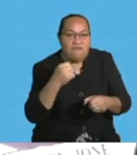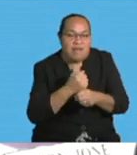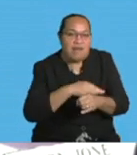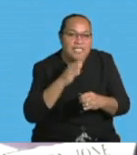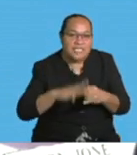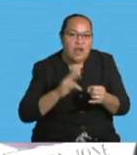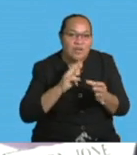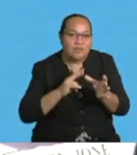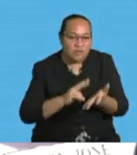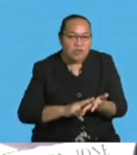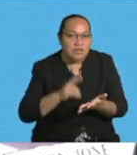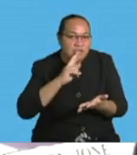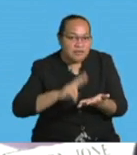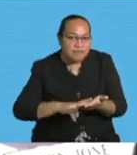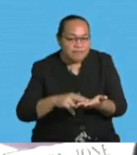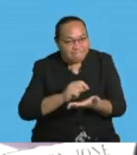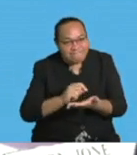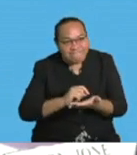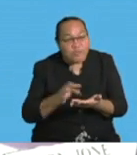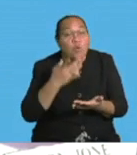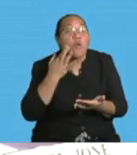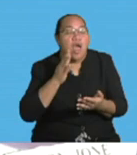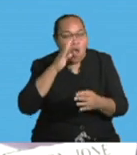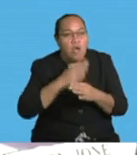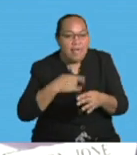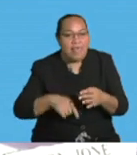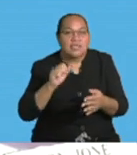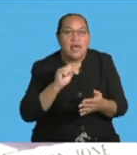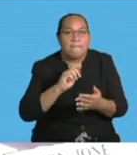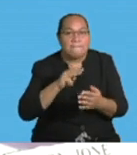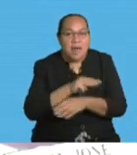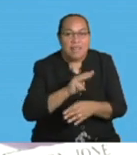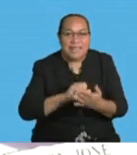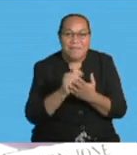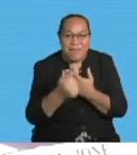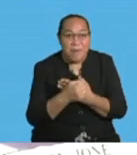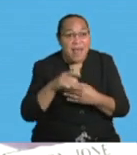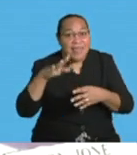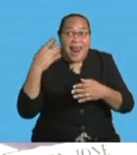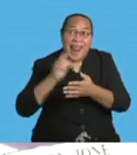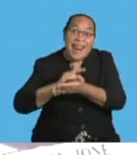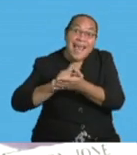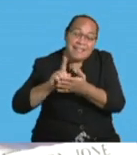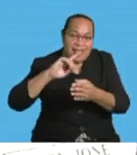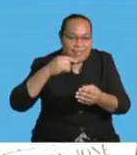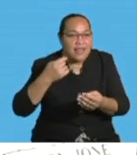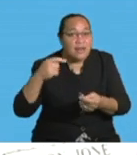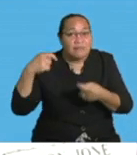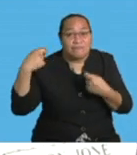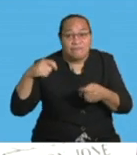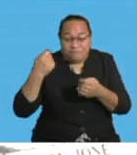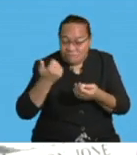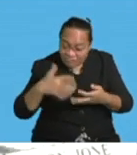General's office by September, which is this month, and then it will be tabled soon thereafter, as soon as the Auditor General's office